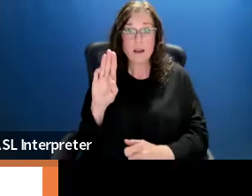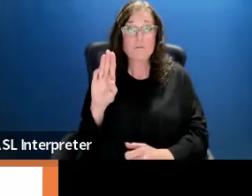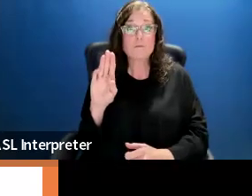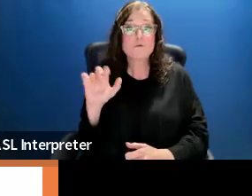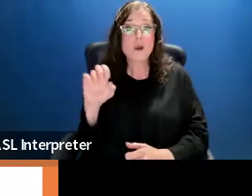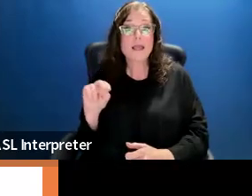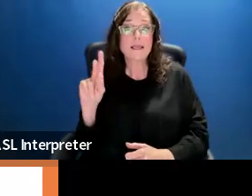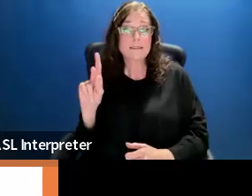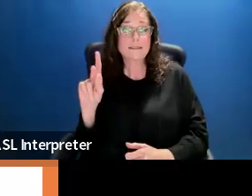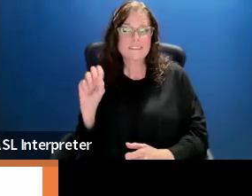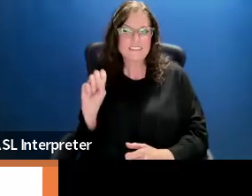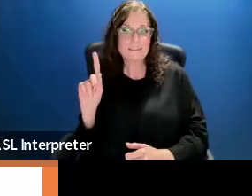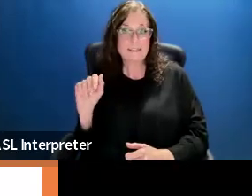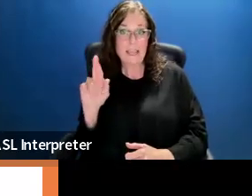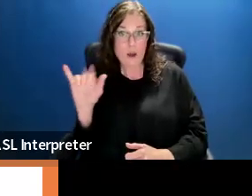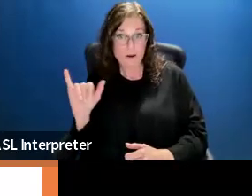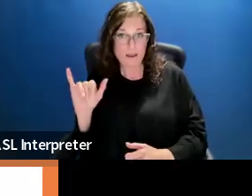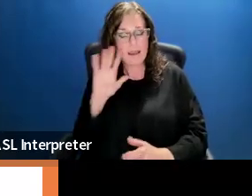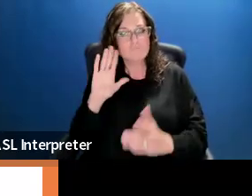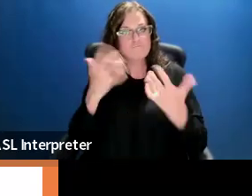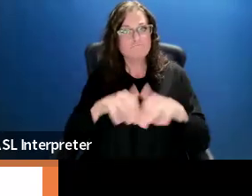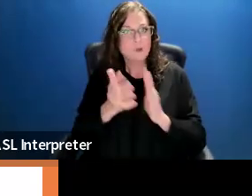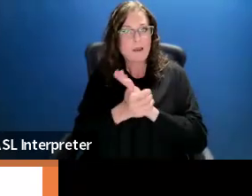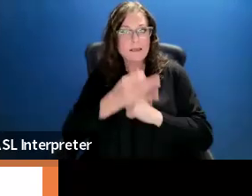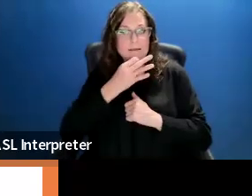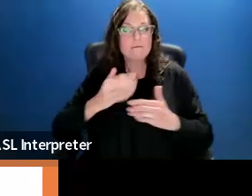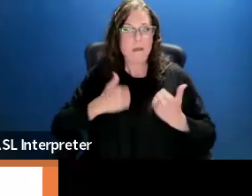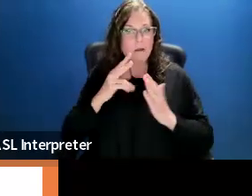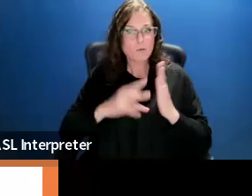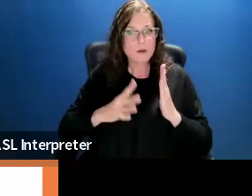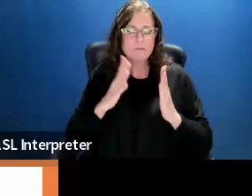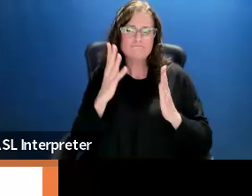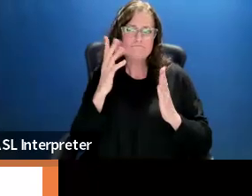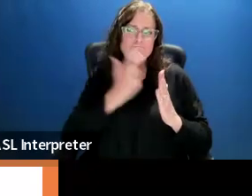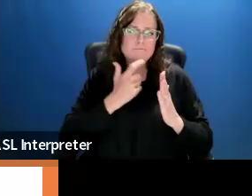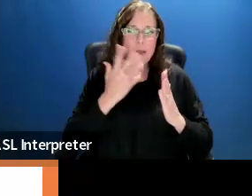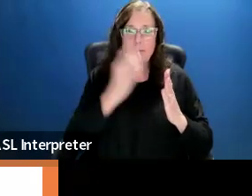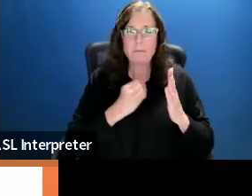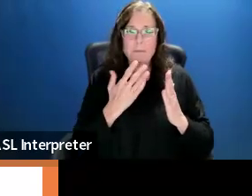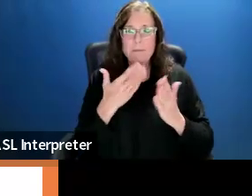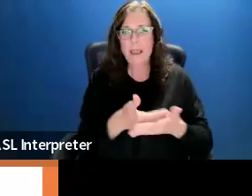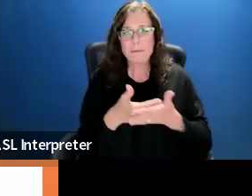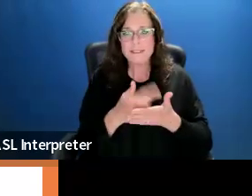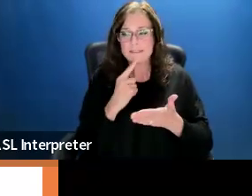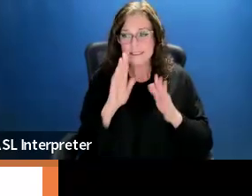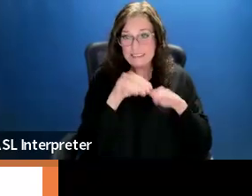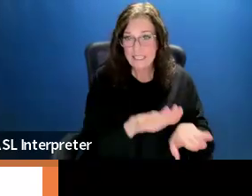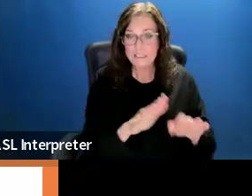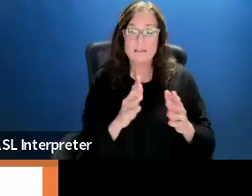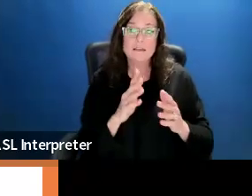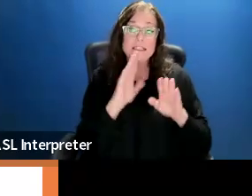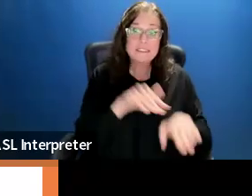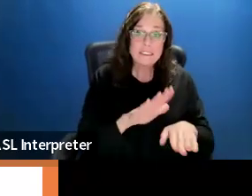Scarry combine their expertise to introduce young readers to the most adorable babies in the sea, from tiny seahorses to giant